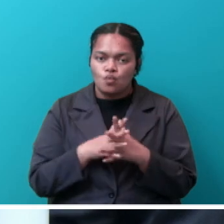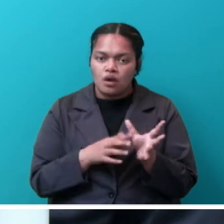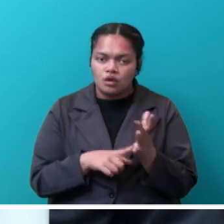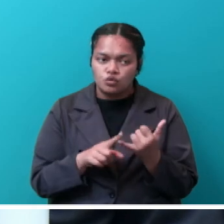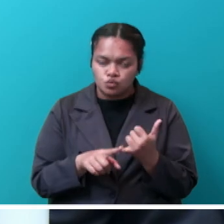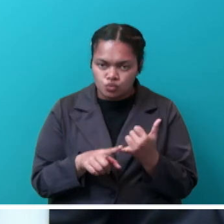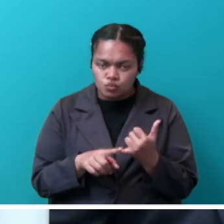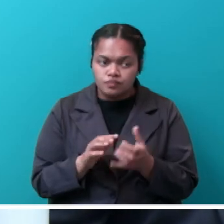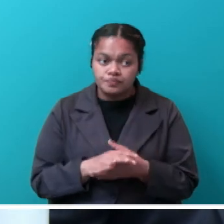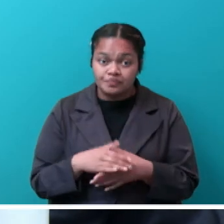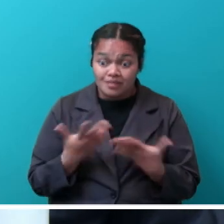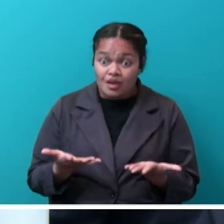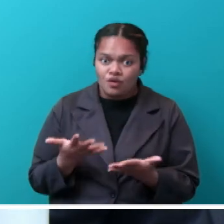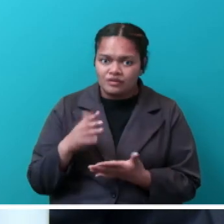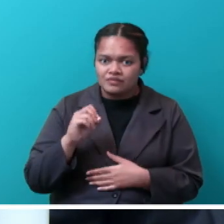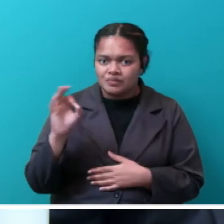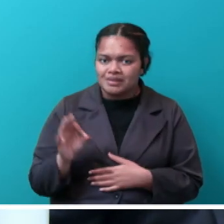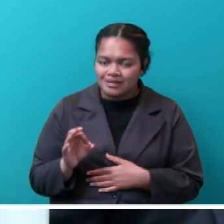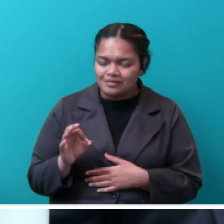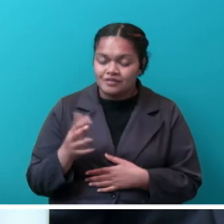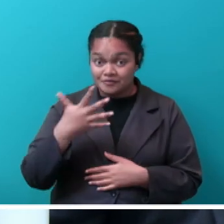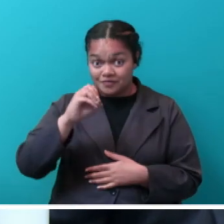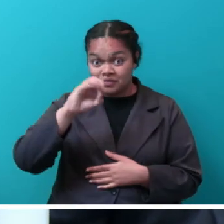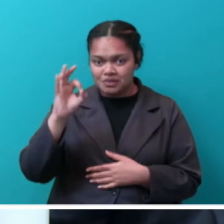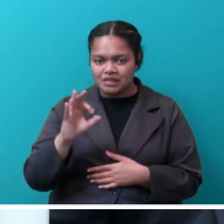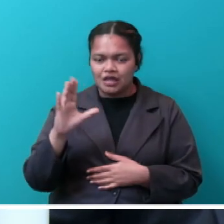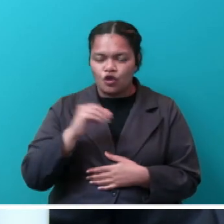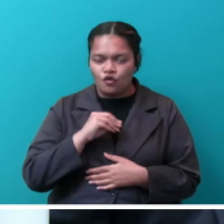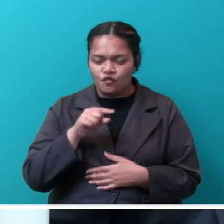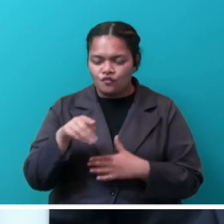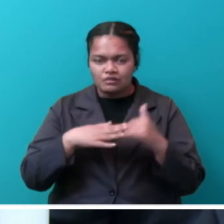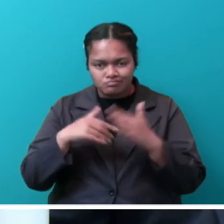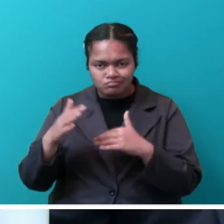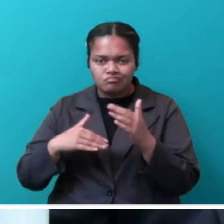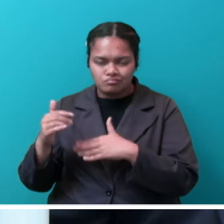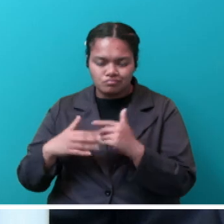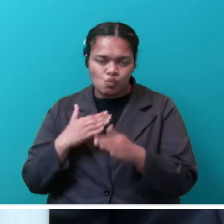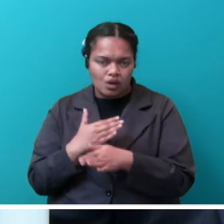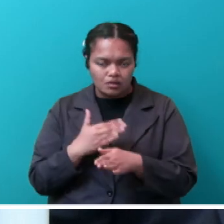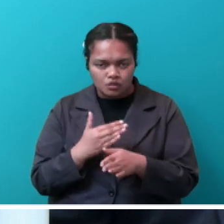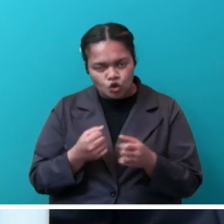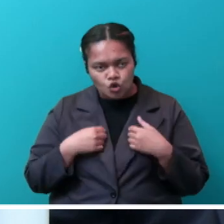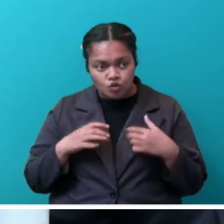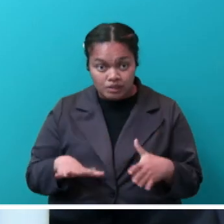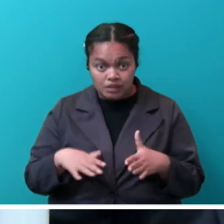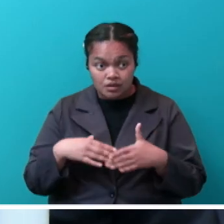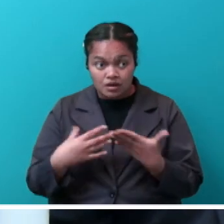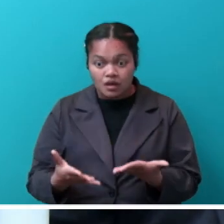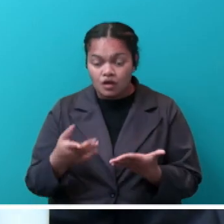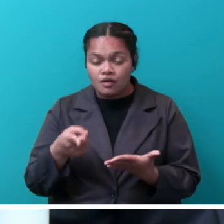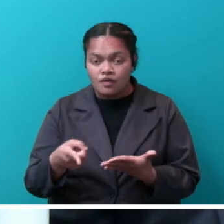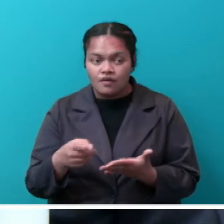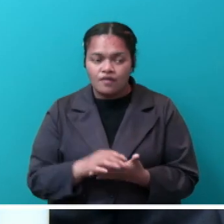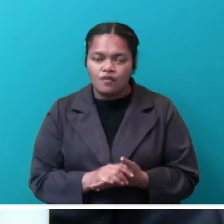terminal. Currently, 50% of the terminal construction is completed, and we are on track to deliver this facility by